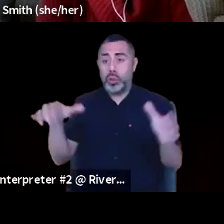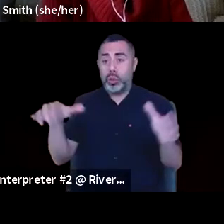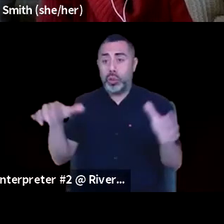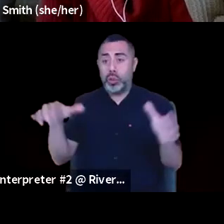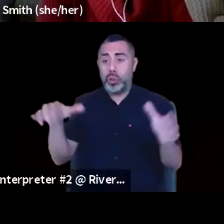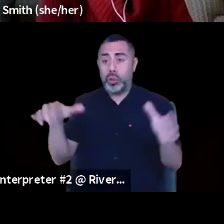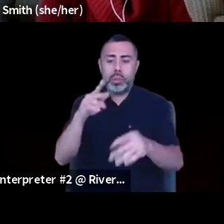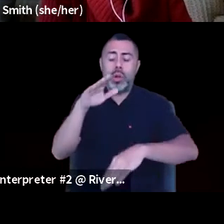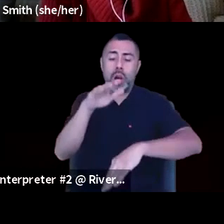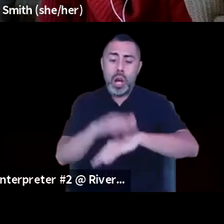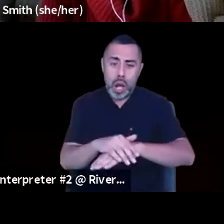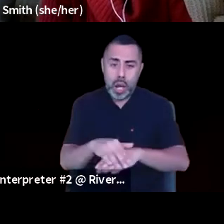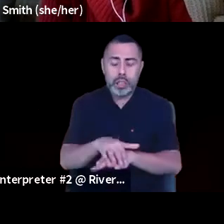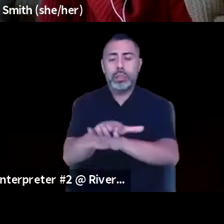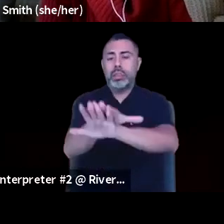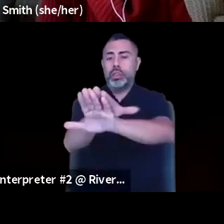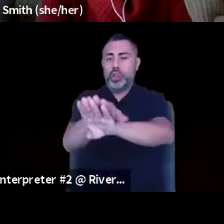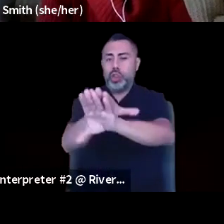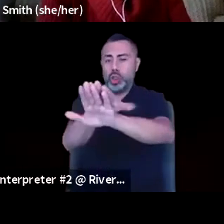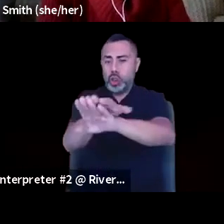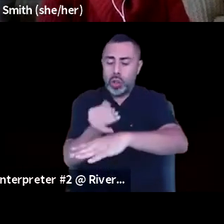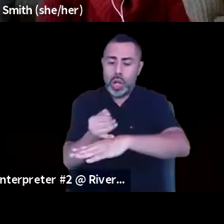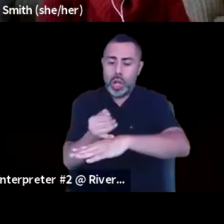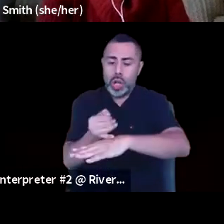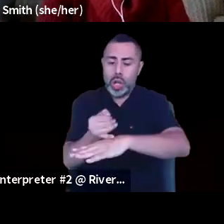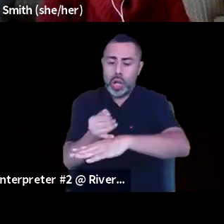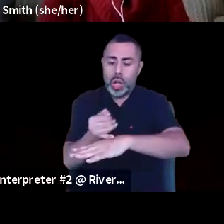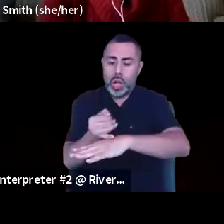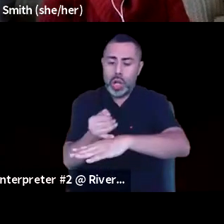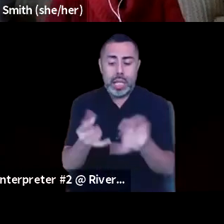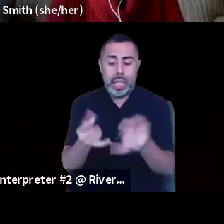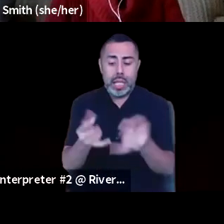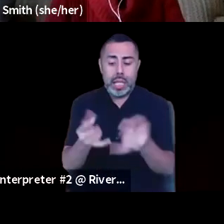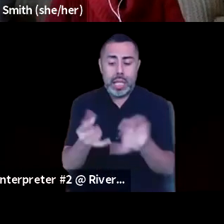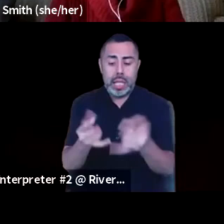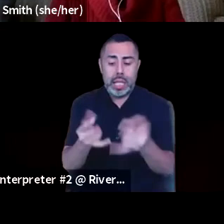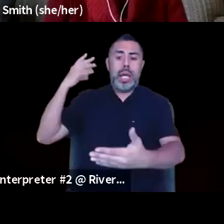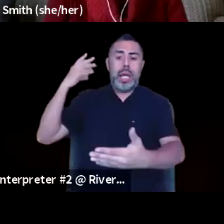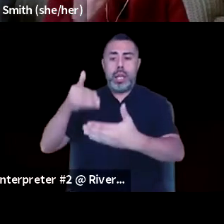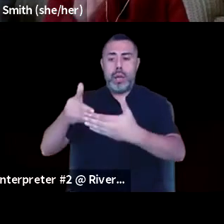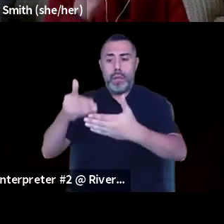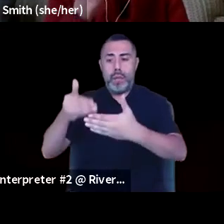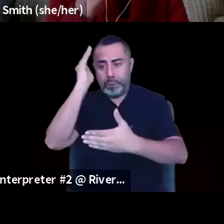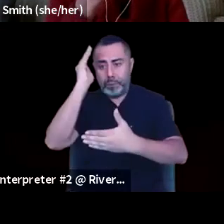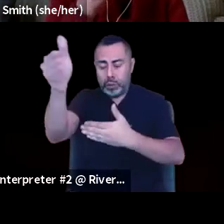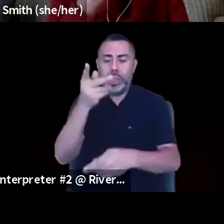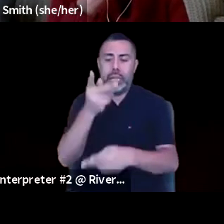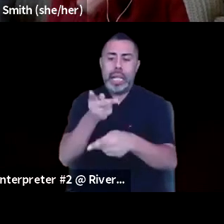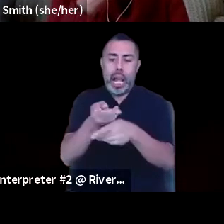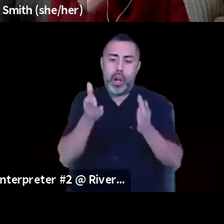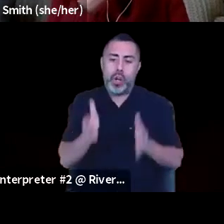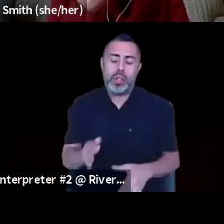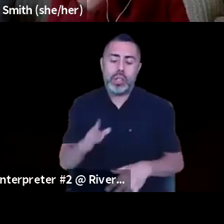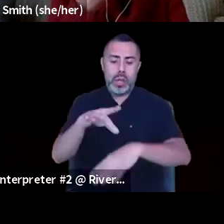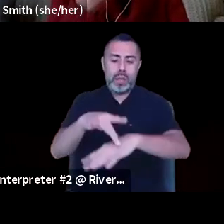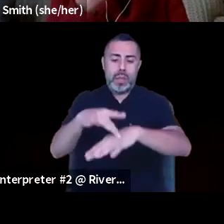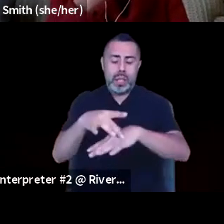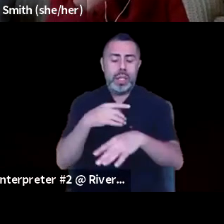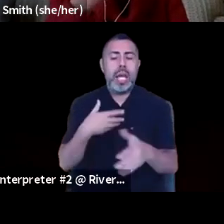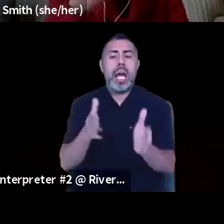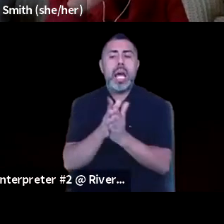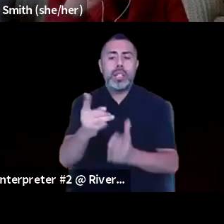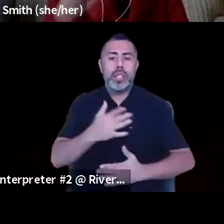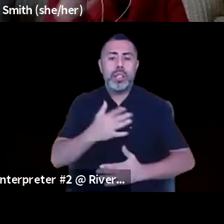the past, present, and future caretakers of the land. I invite you to breathe as you hear these names.